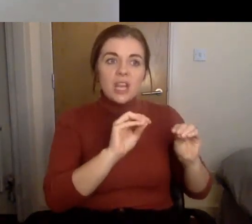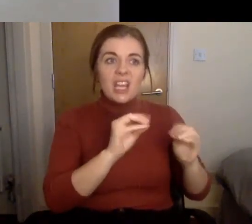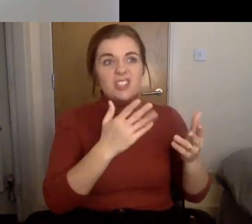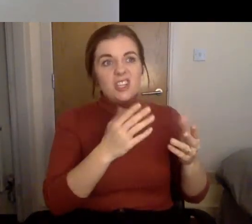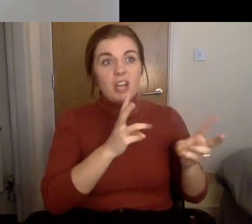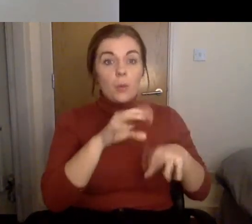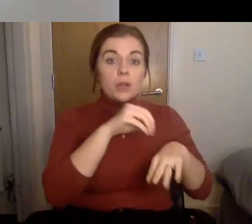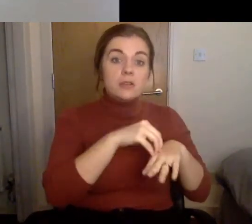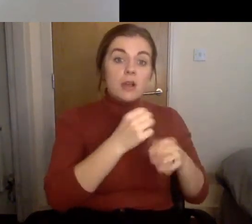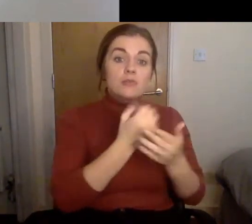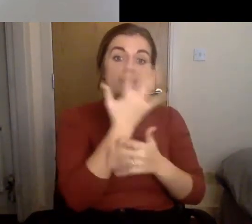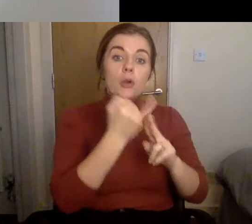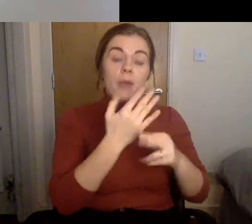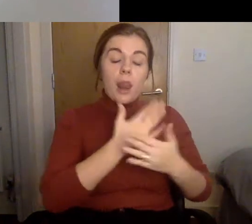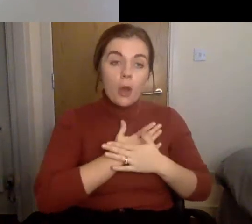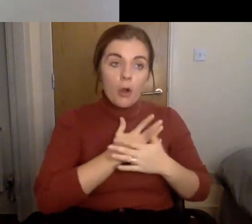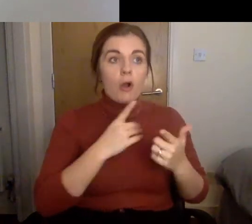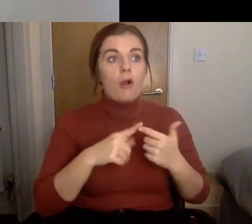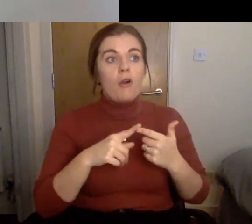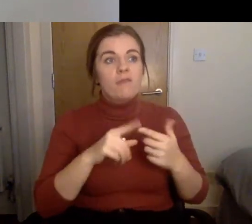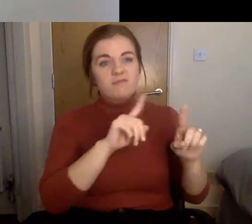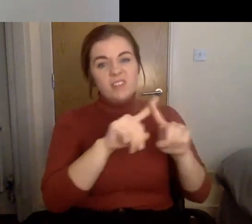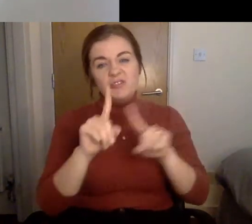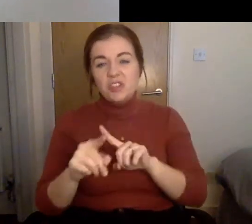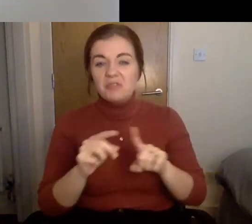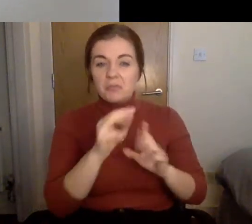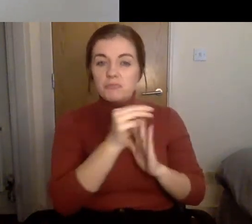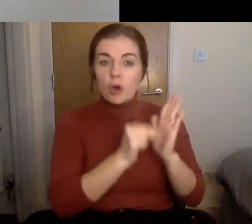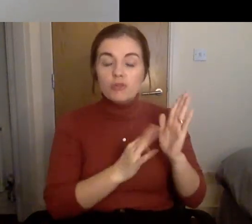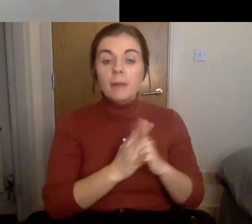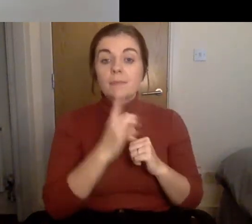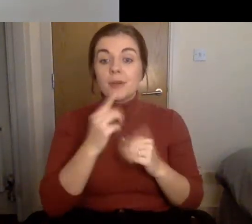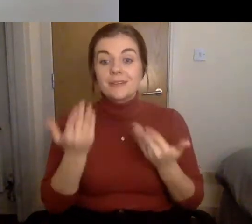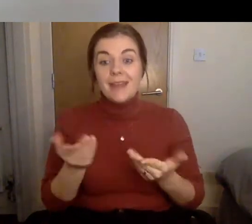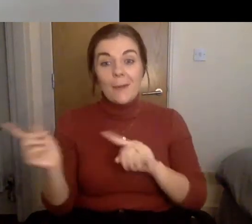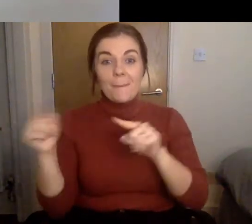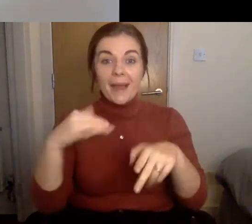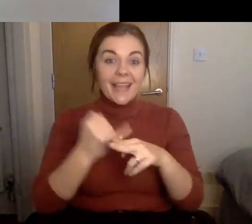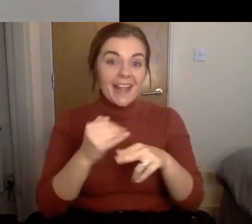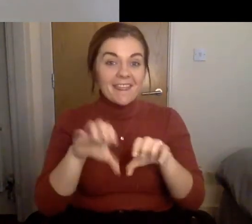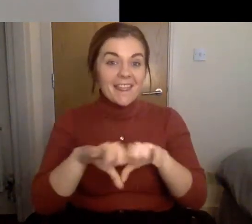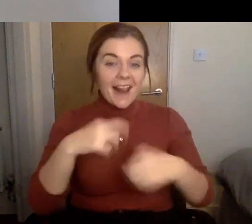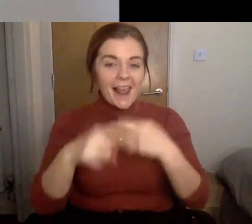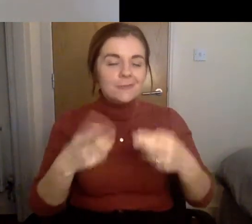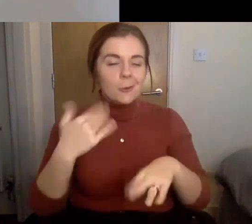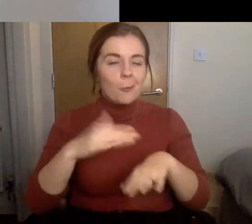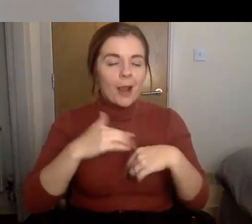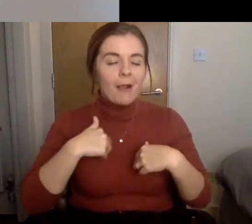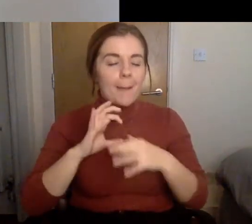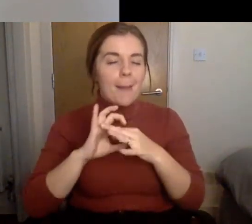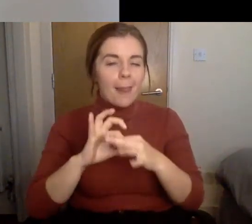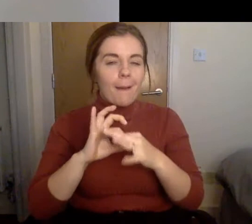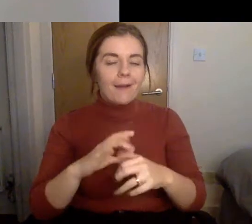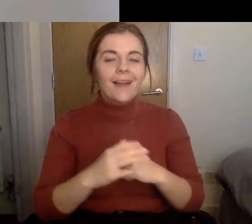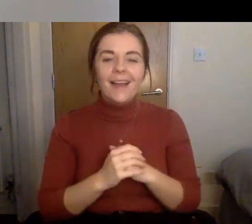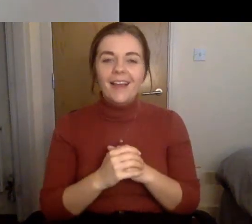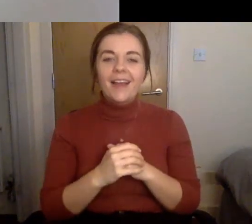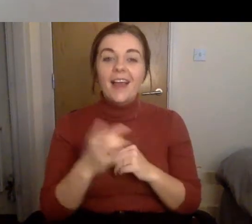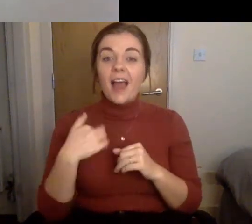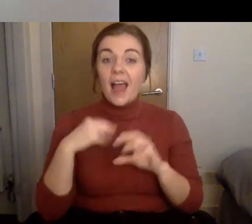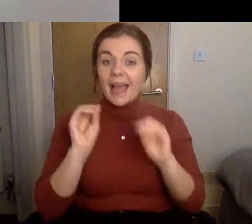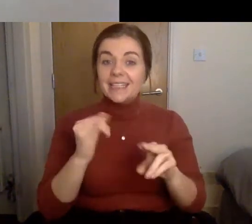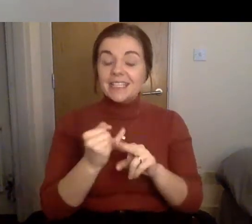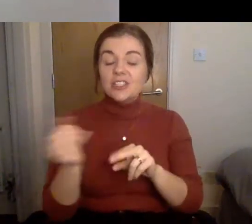and Love and a few other bits and pieces, but back now in the classroom where I belong. So I teach in an